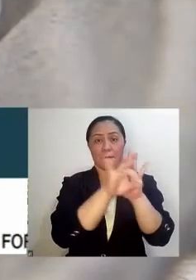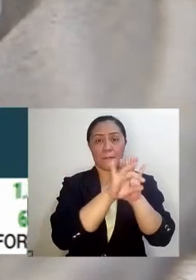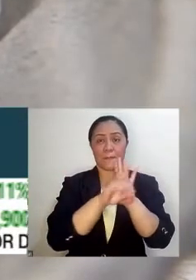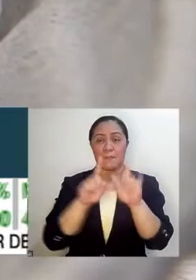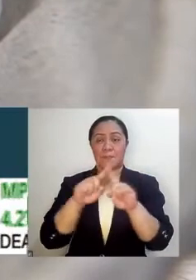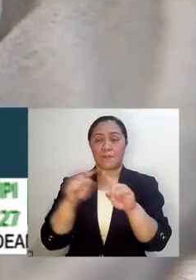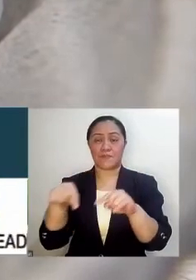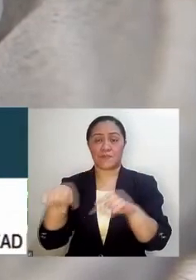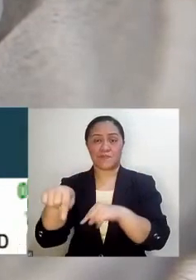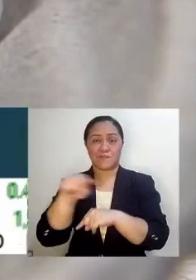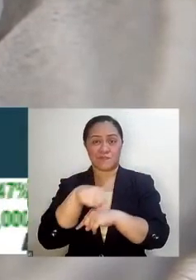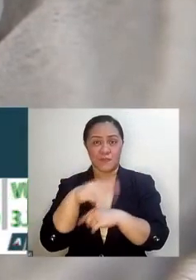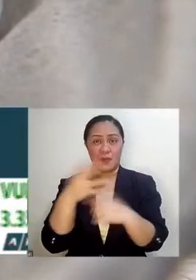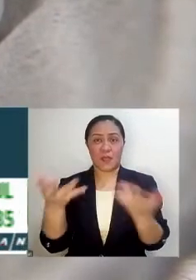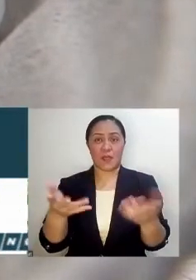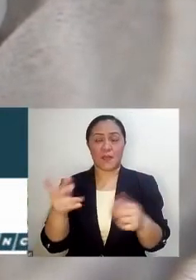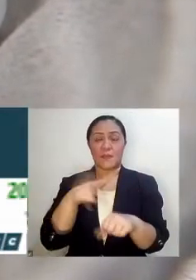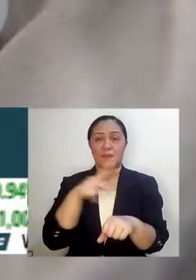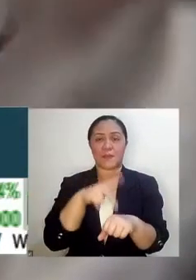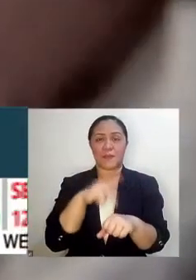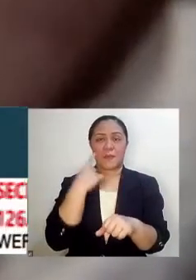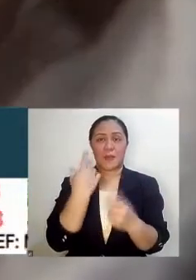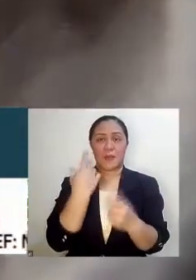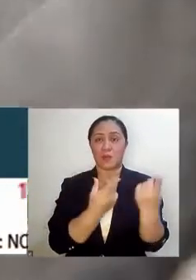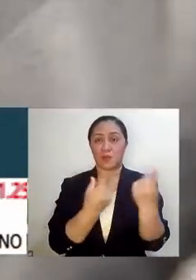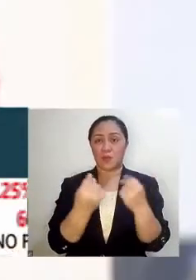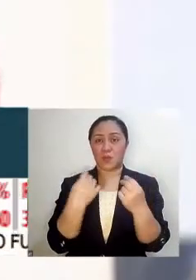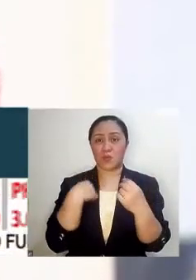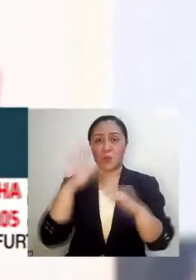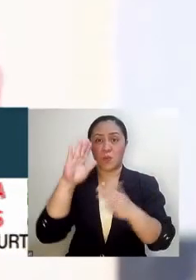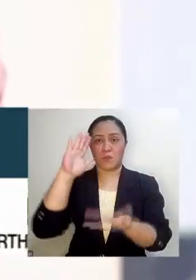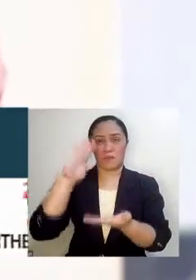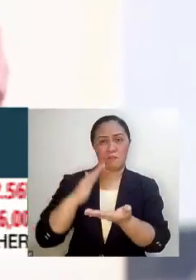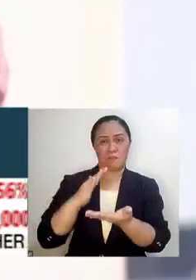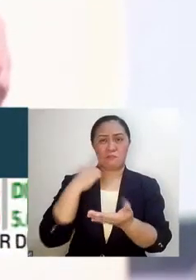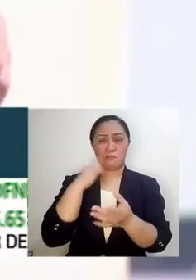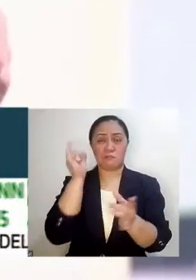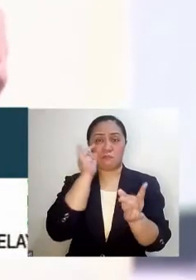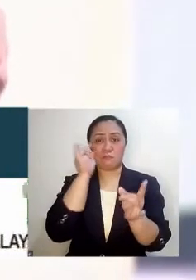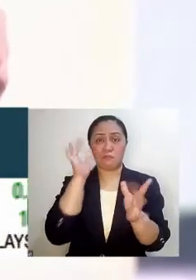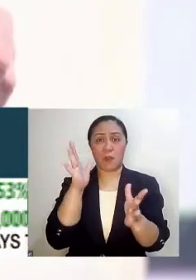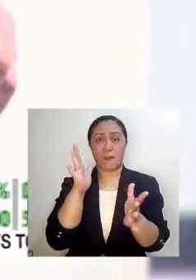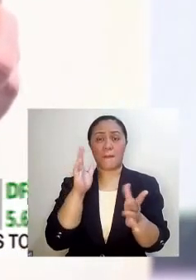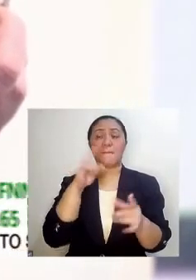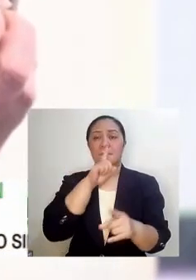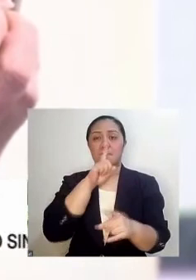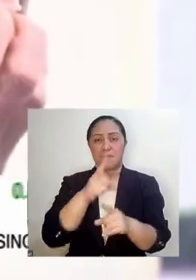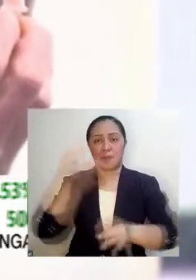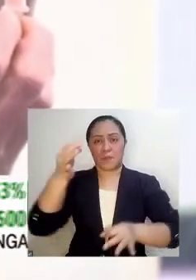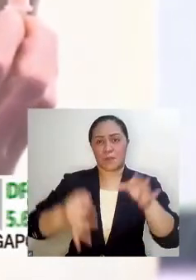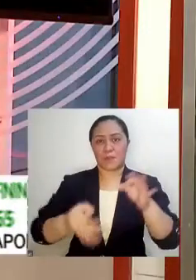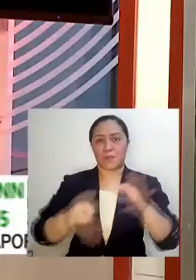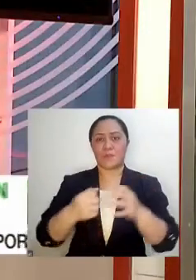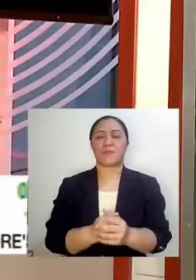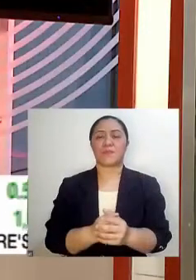said anything that will reduce the risk of infection is justified.